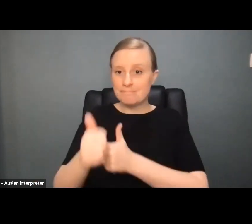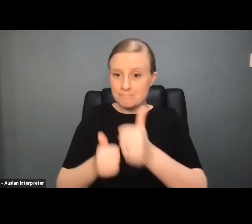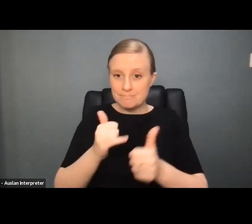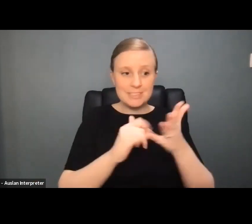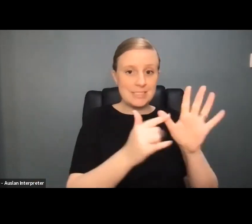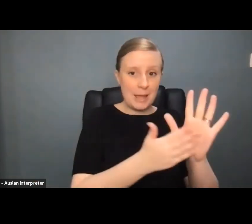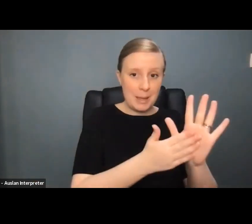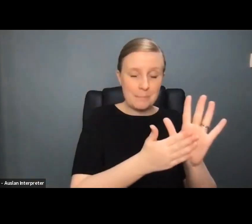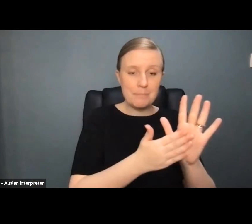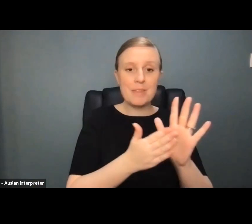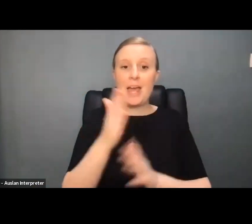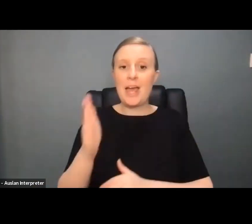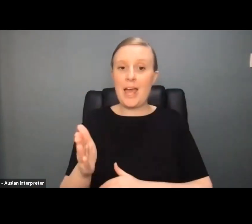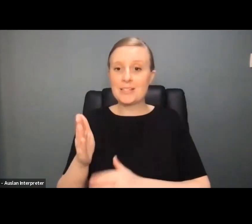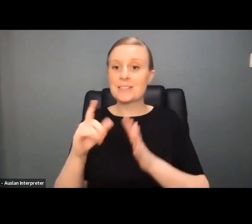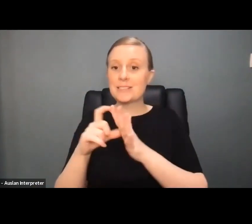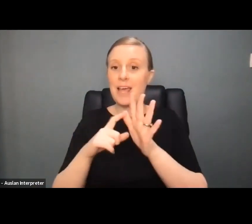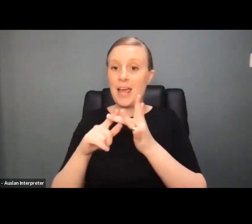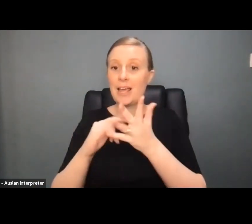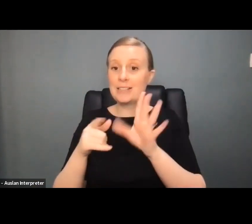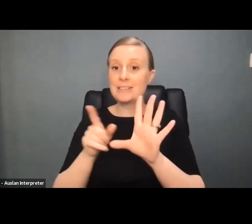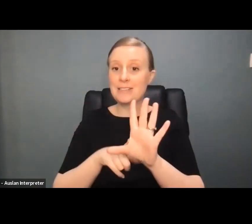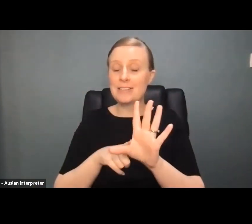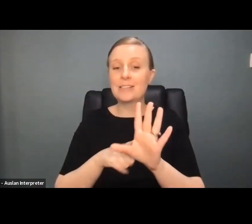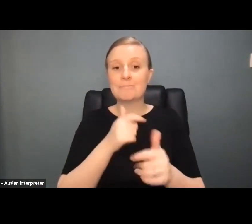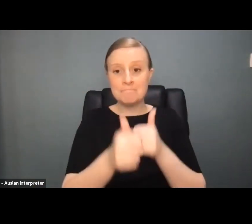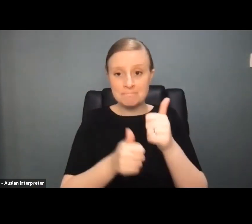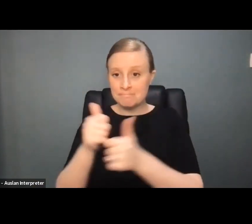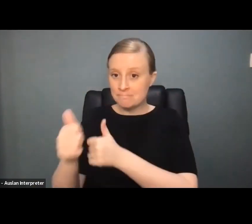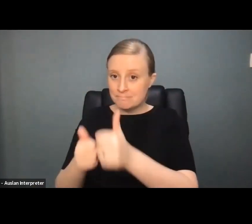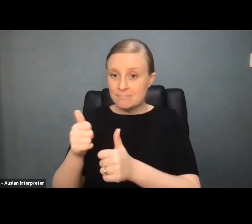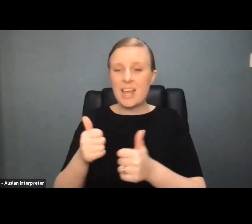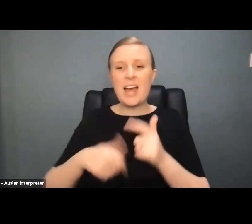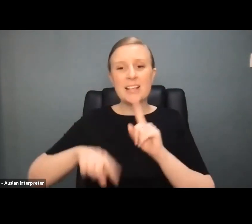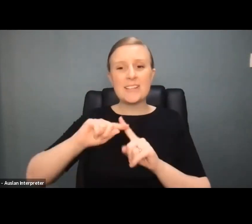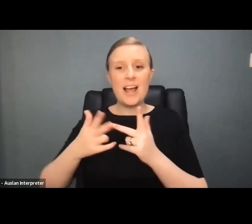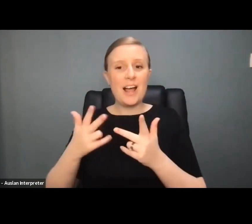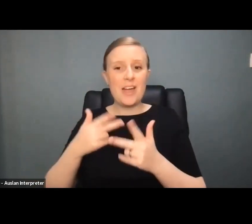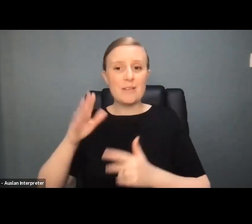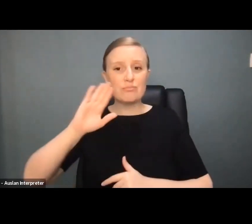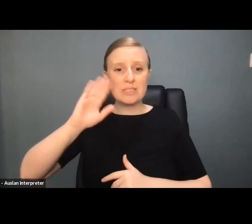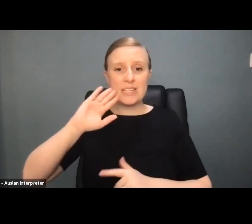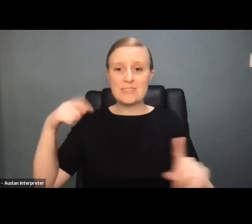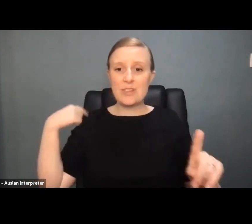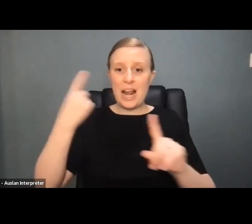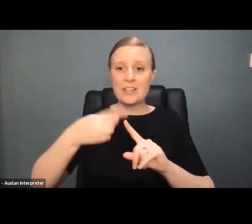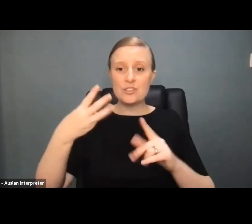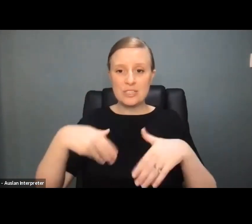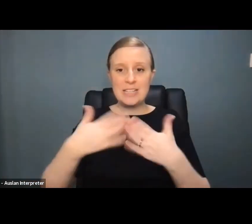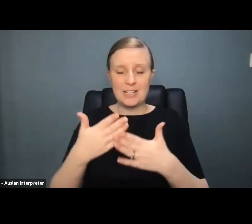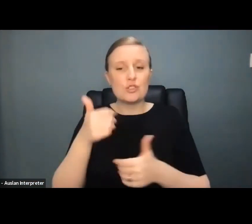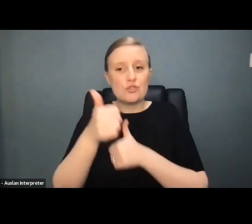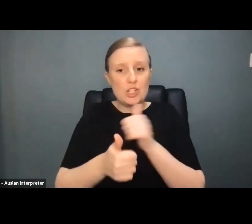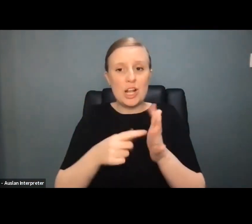and Daisy, but congratulations to all presenters over the last 3 days. We've had